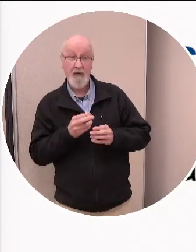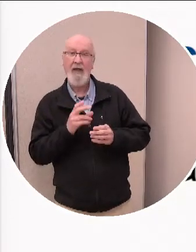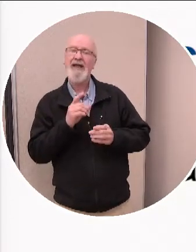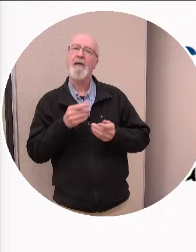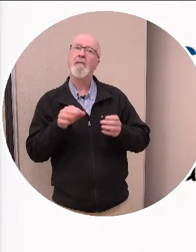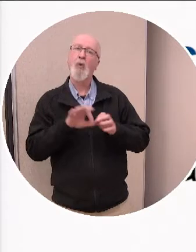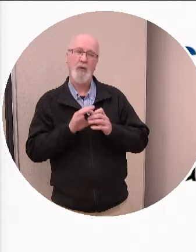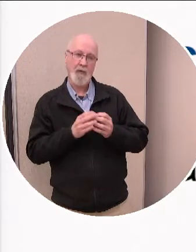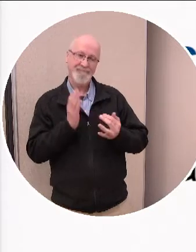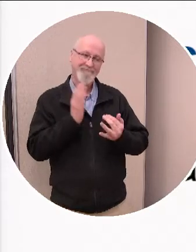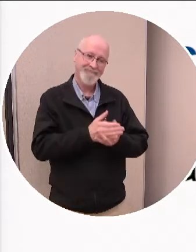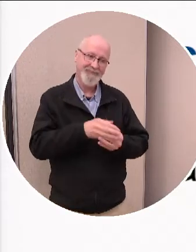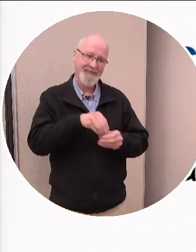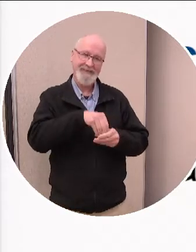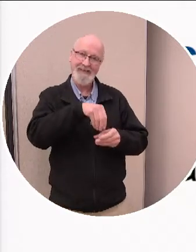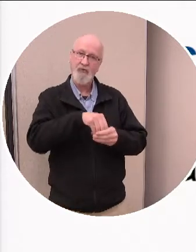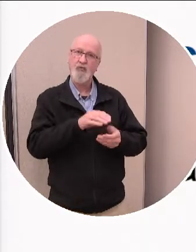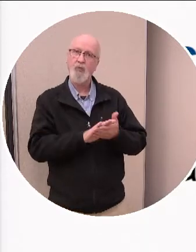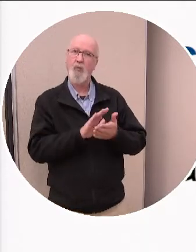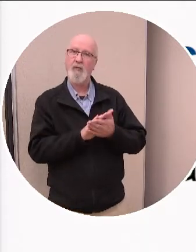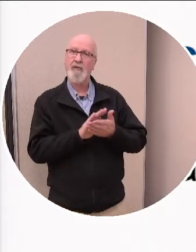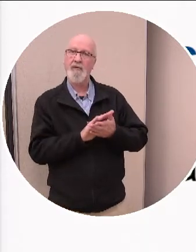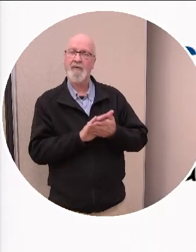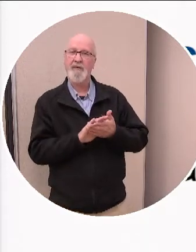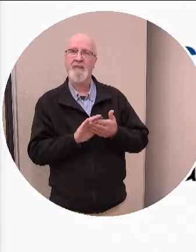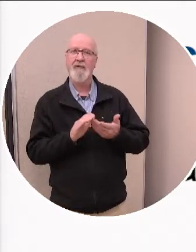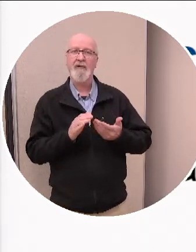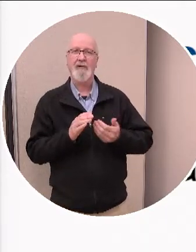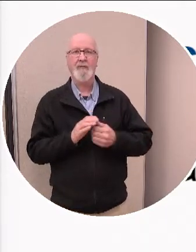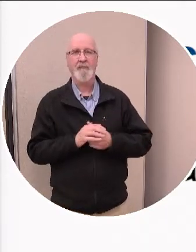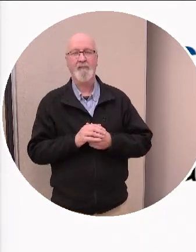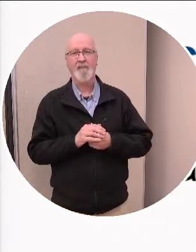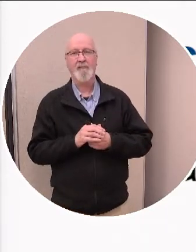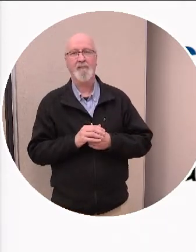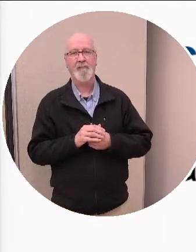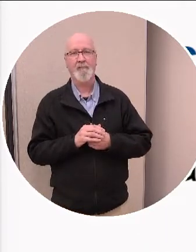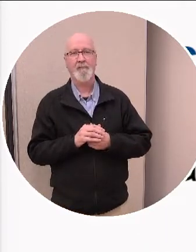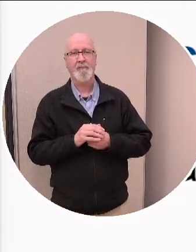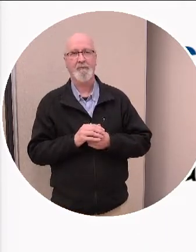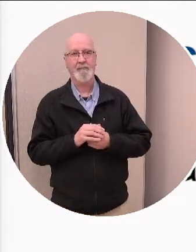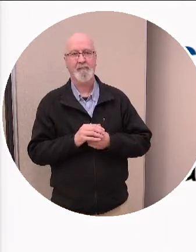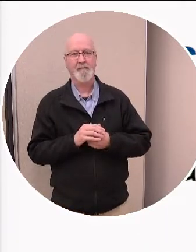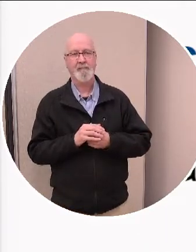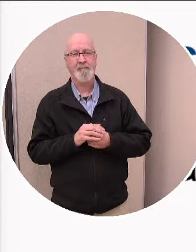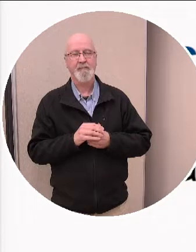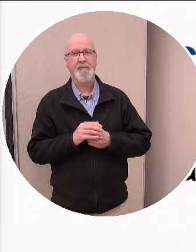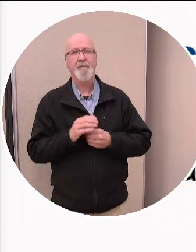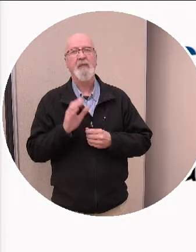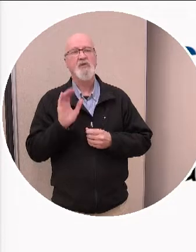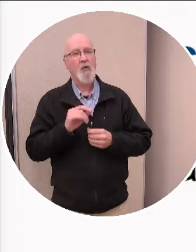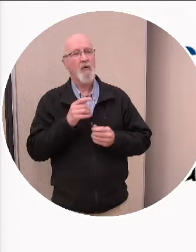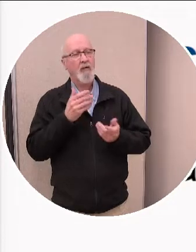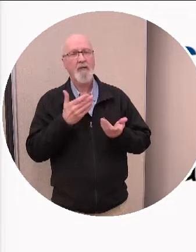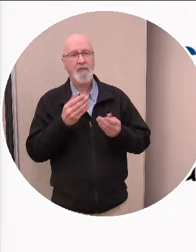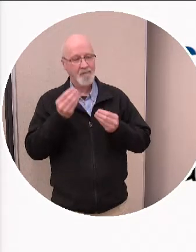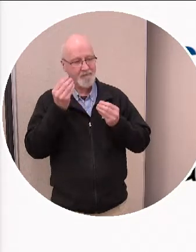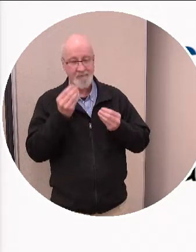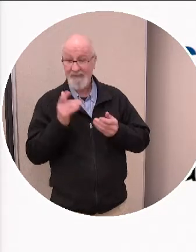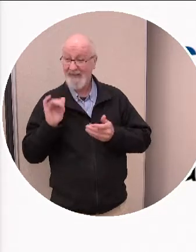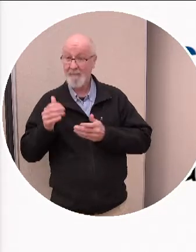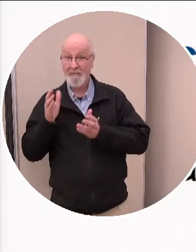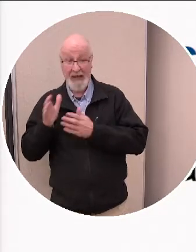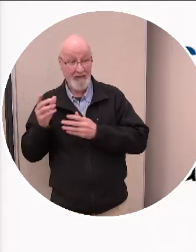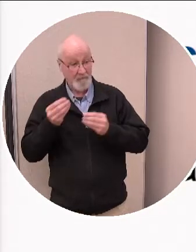level and note trends for further reflection and action. It is further designed to inform individual school development